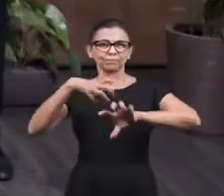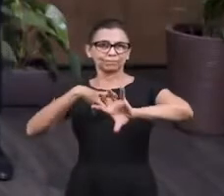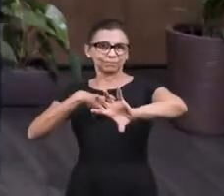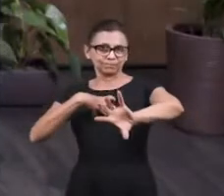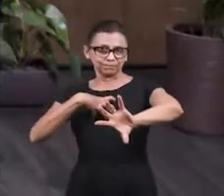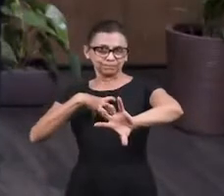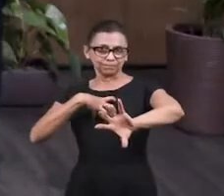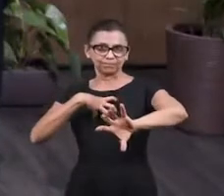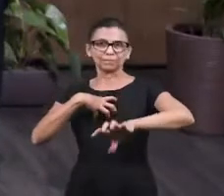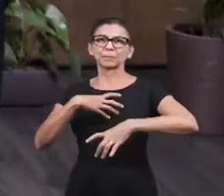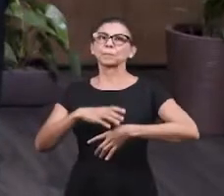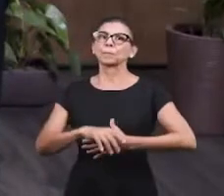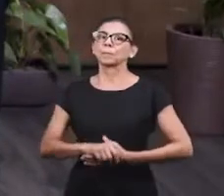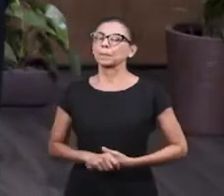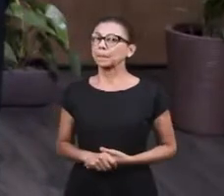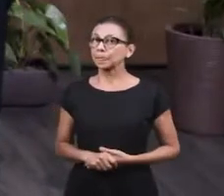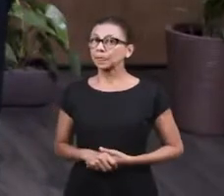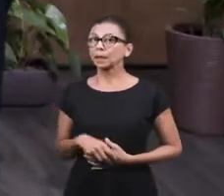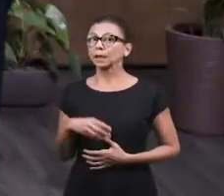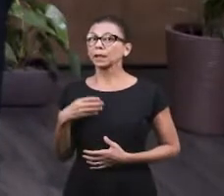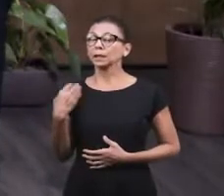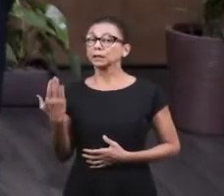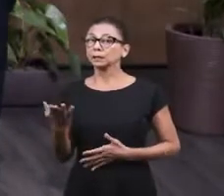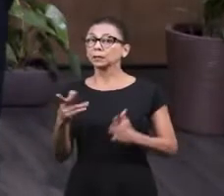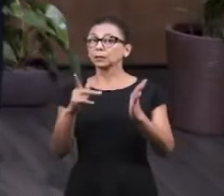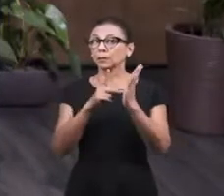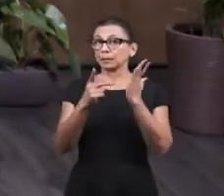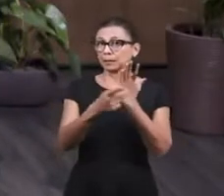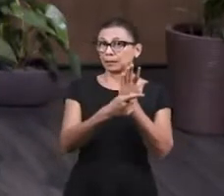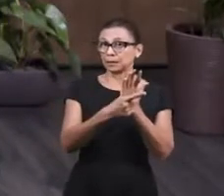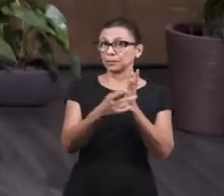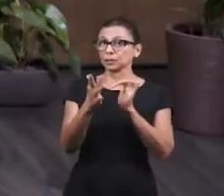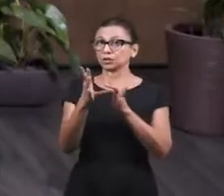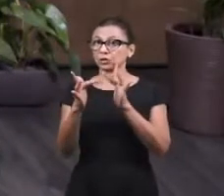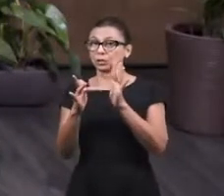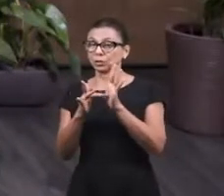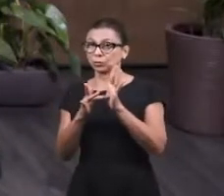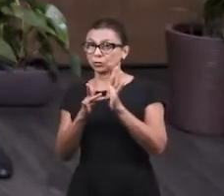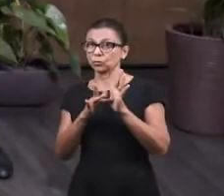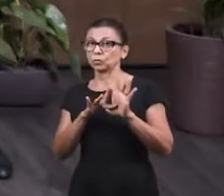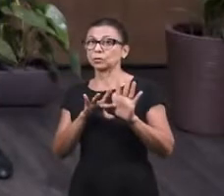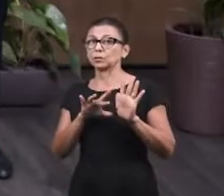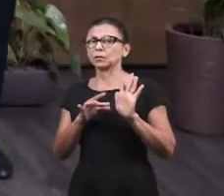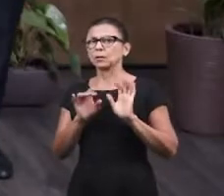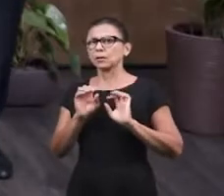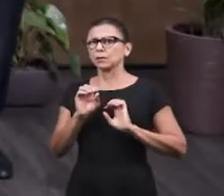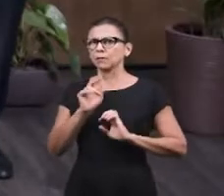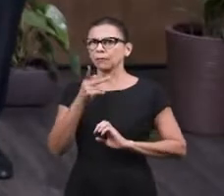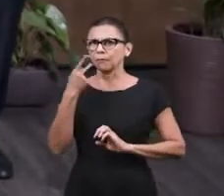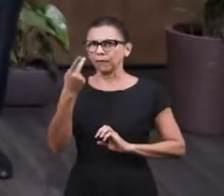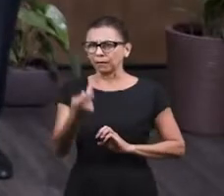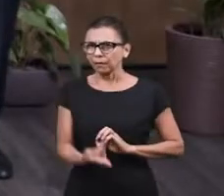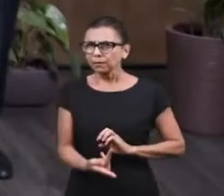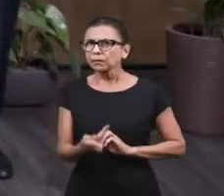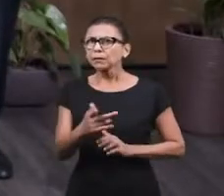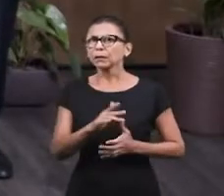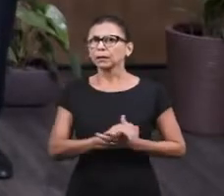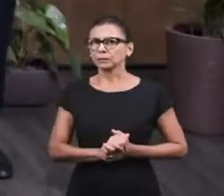this is important because the debt that Jesus was referring to in the parable that should be